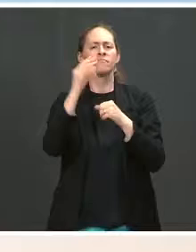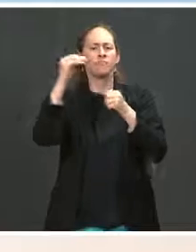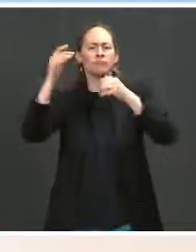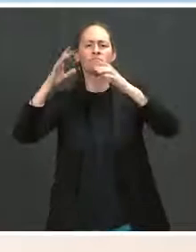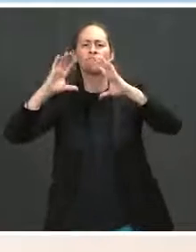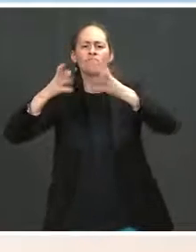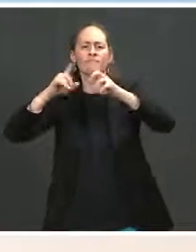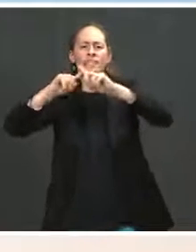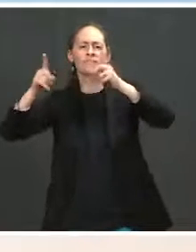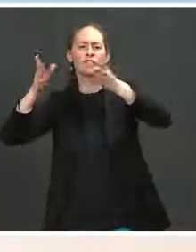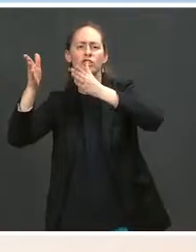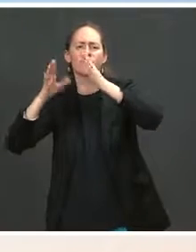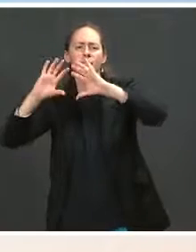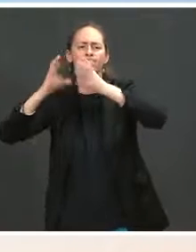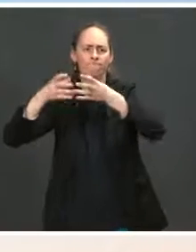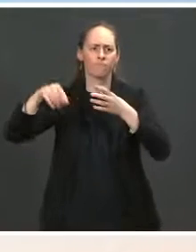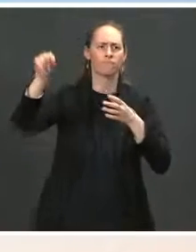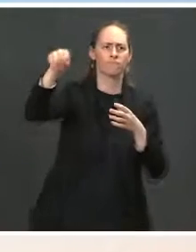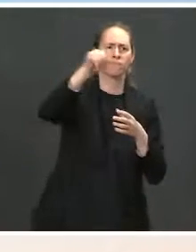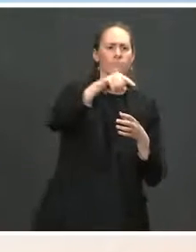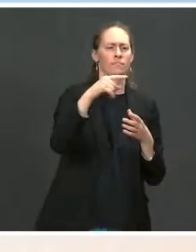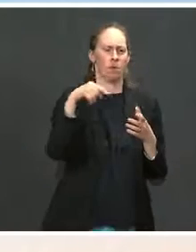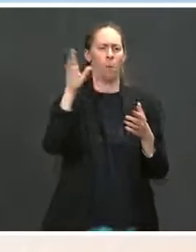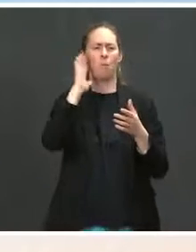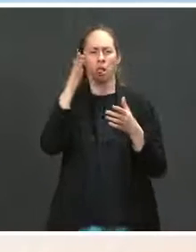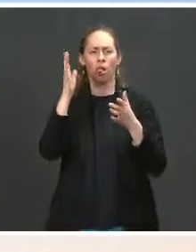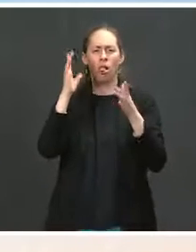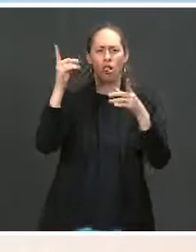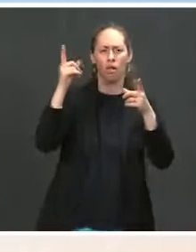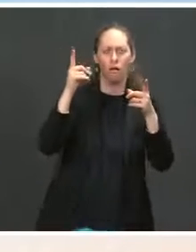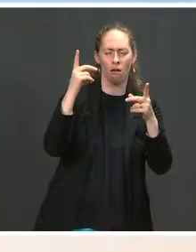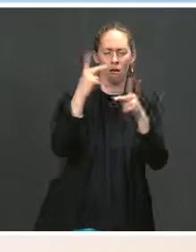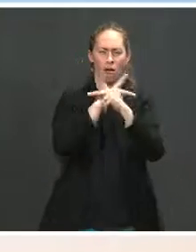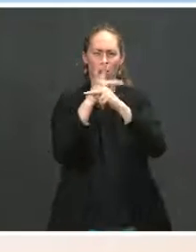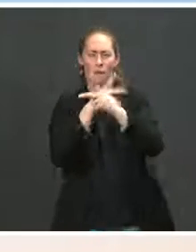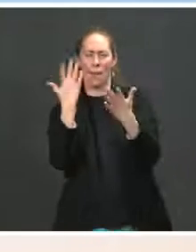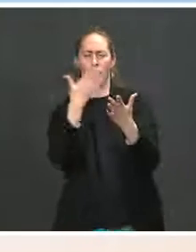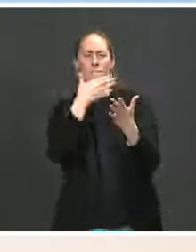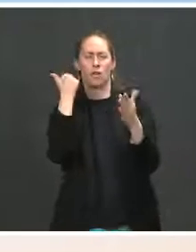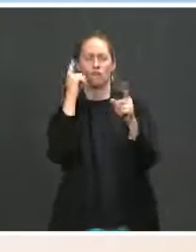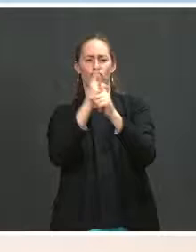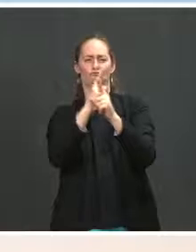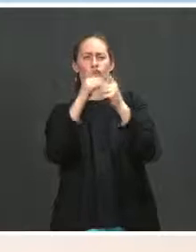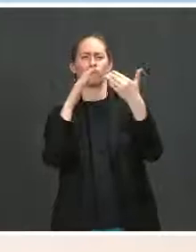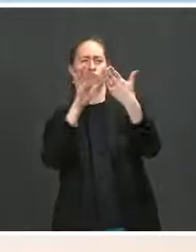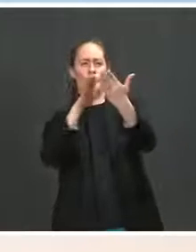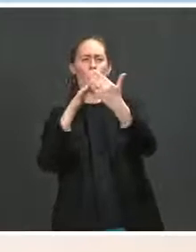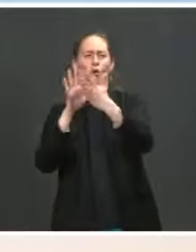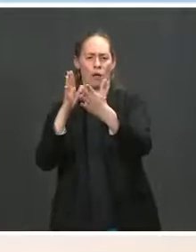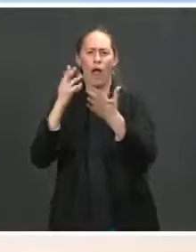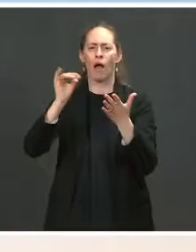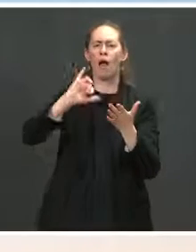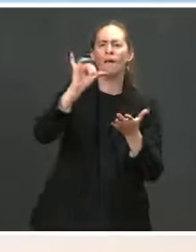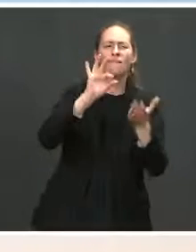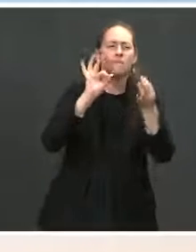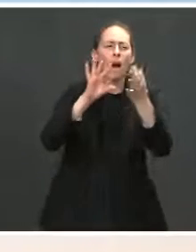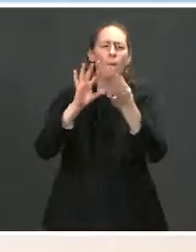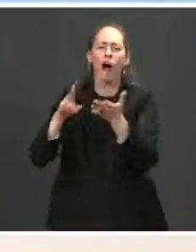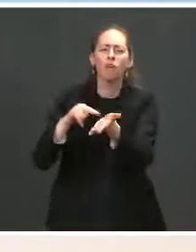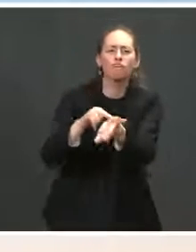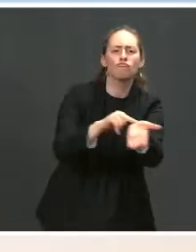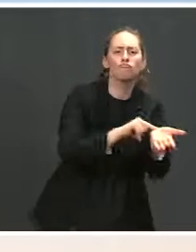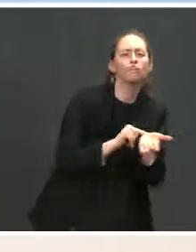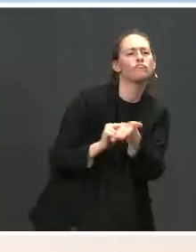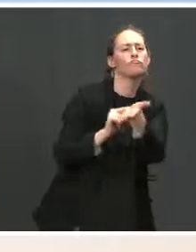determine what the right path forward is with the Northern Triangle. She leads a number of those conversations, gets feedback from our special